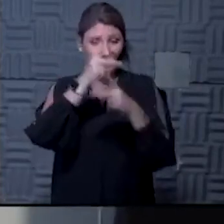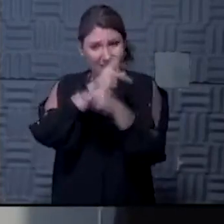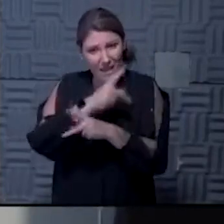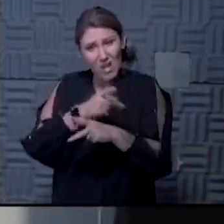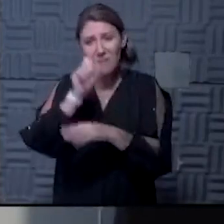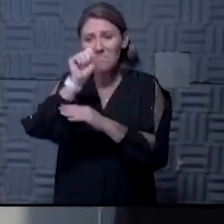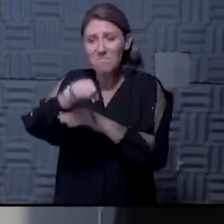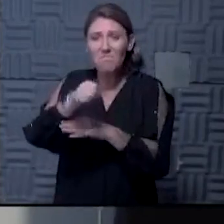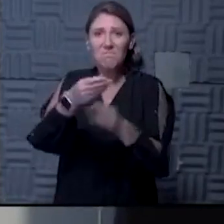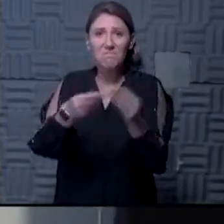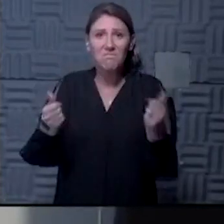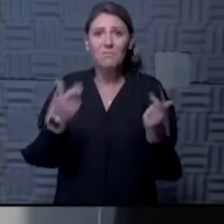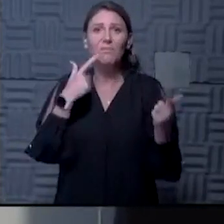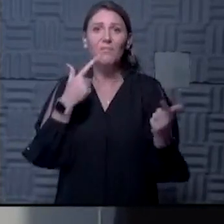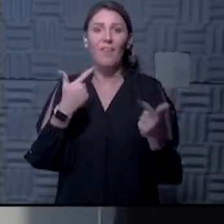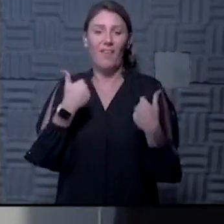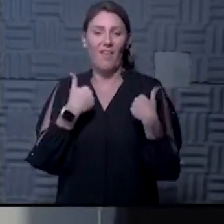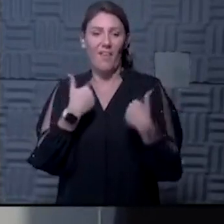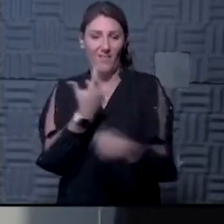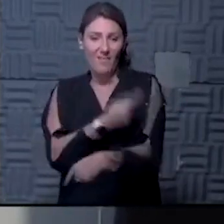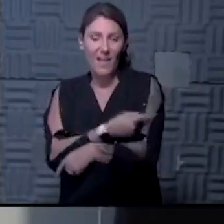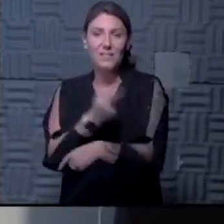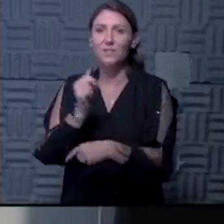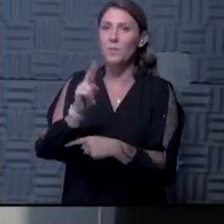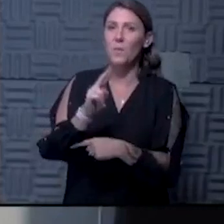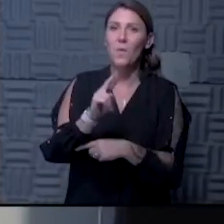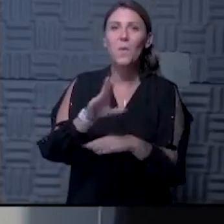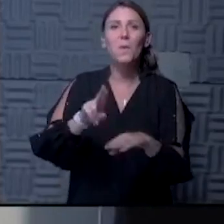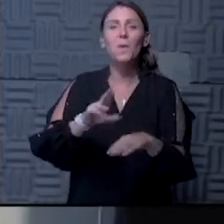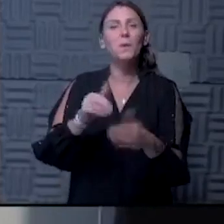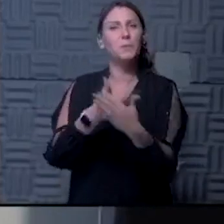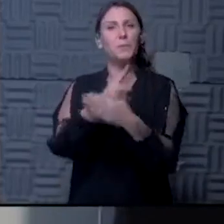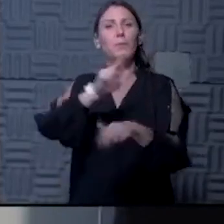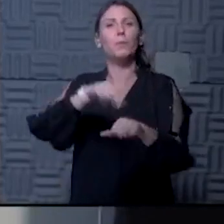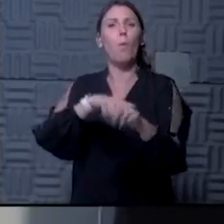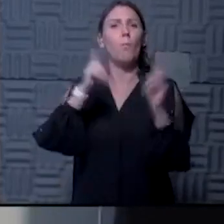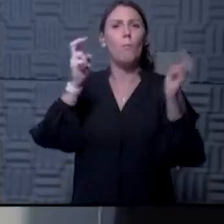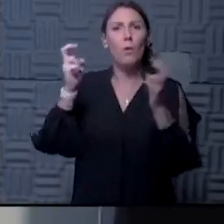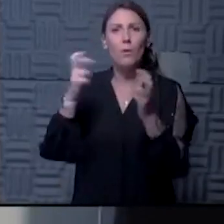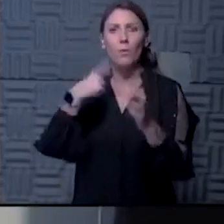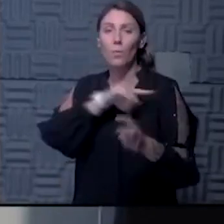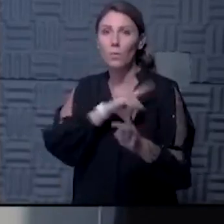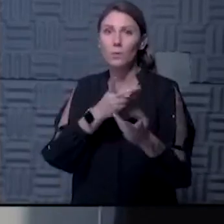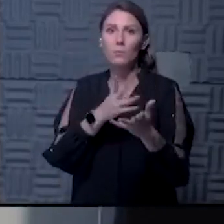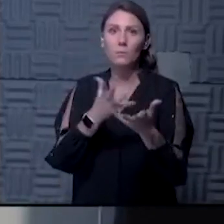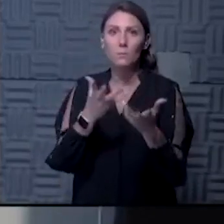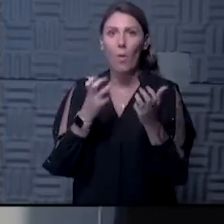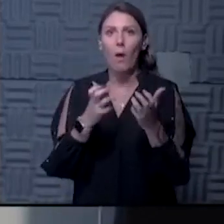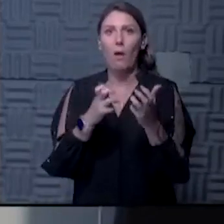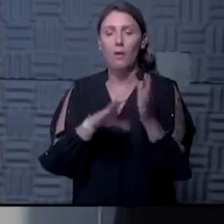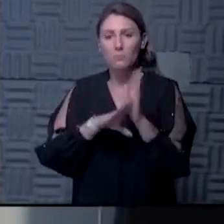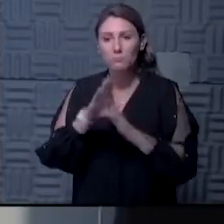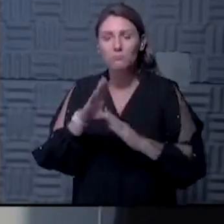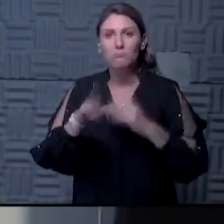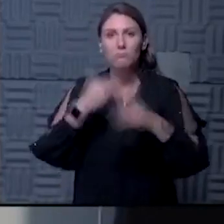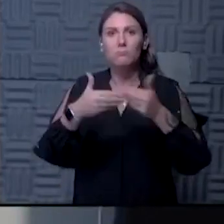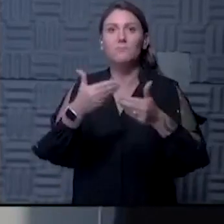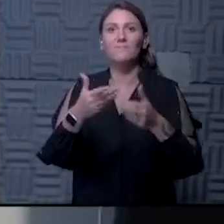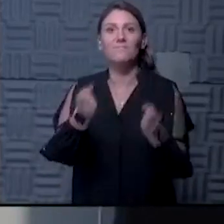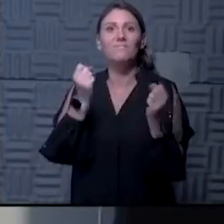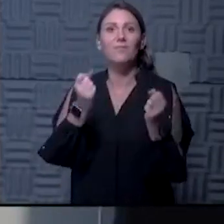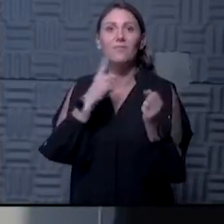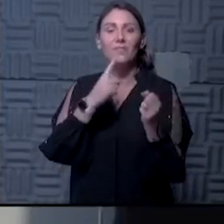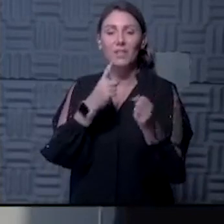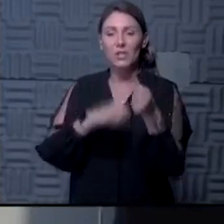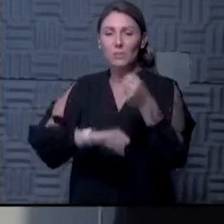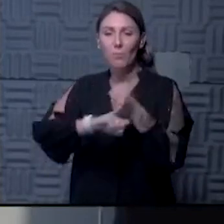have a vaccine, or we've settled into a new normal. And so we're working to accelerate that time. And we do that through supporting public